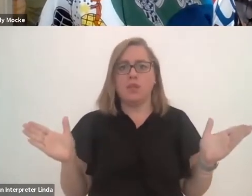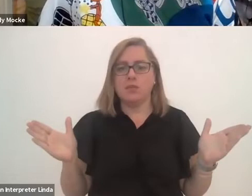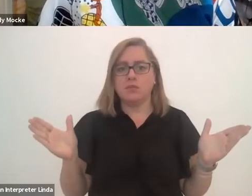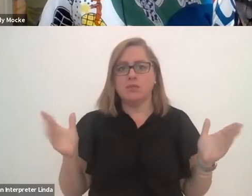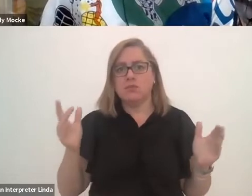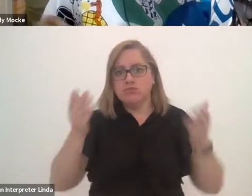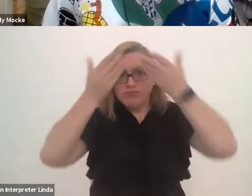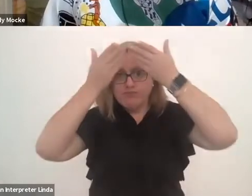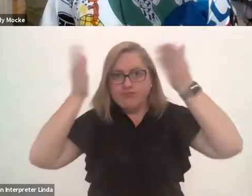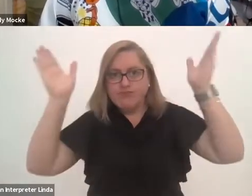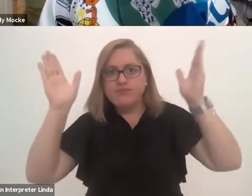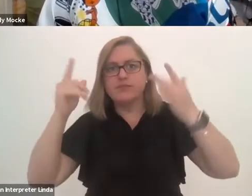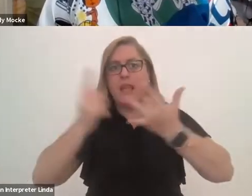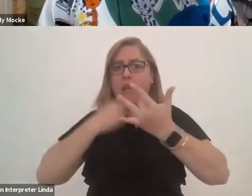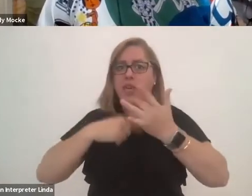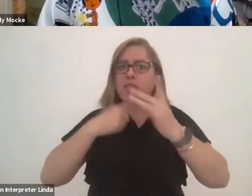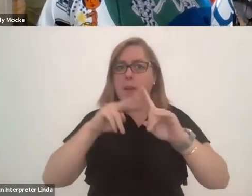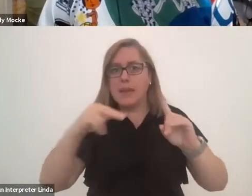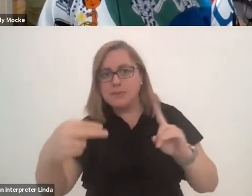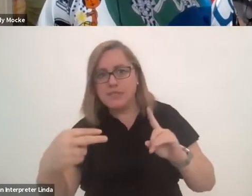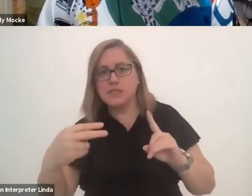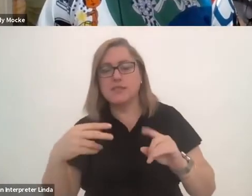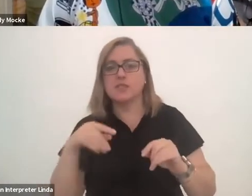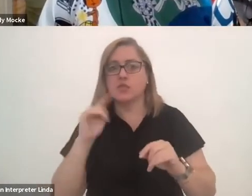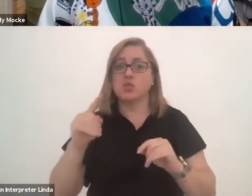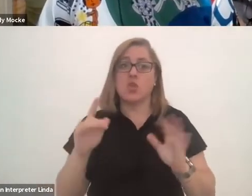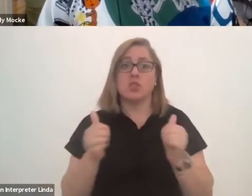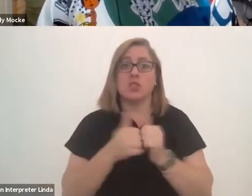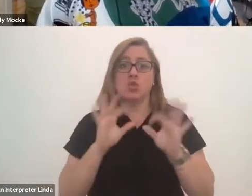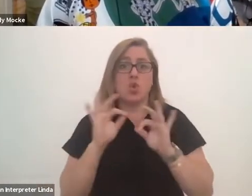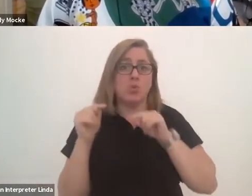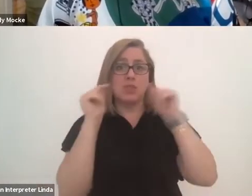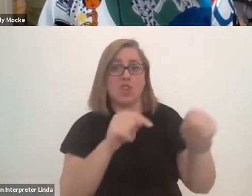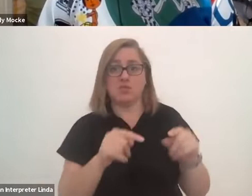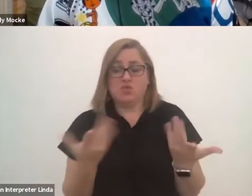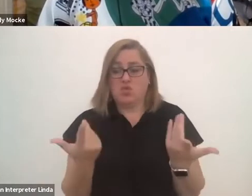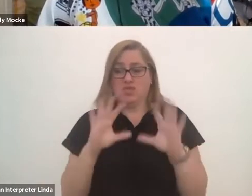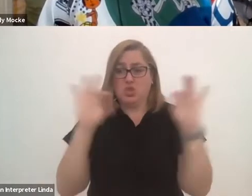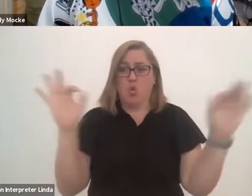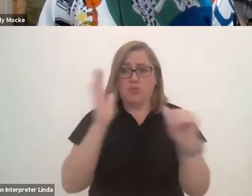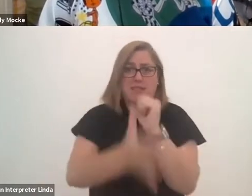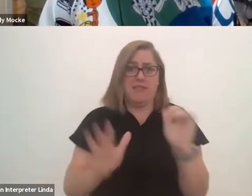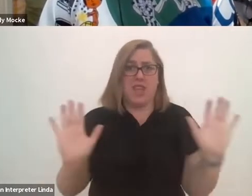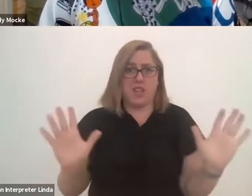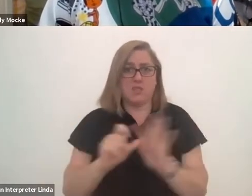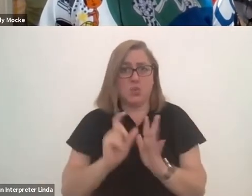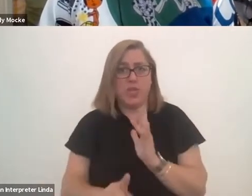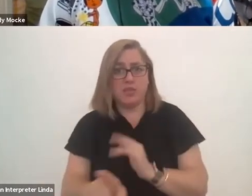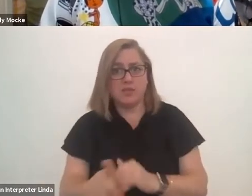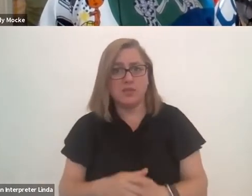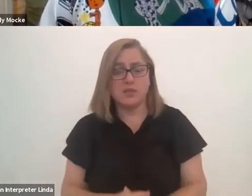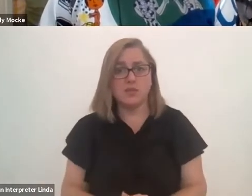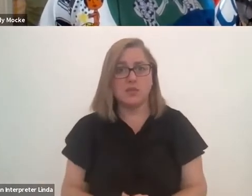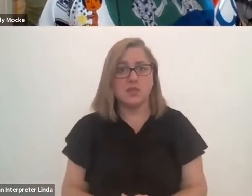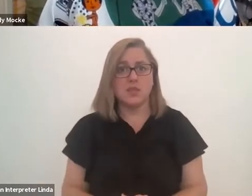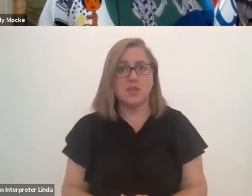considering another perspective. And so I agree, don't attack each other. Don't never do it. But